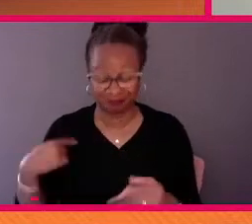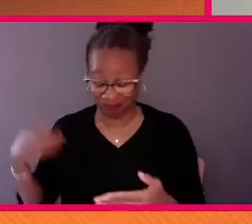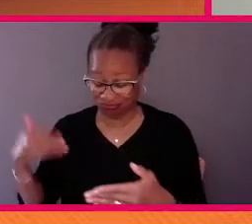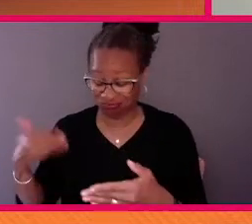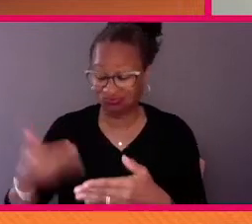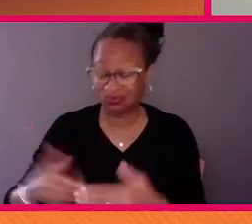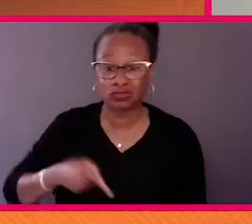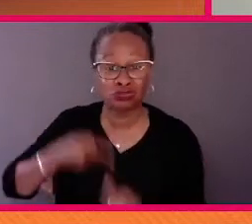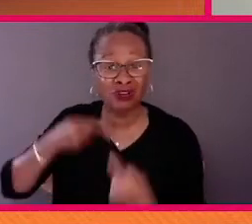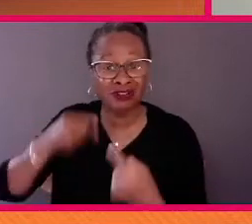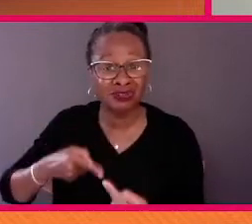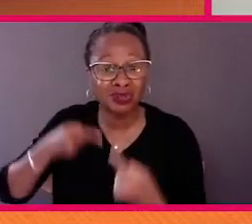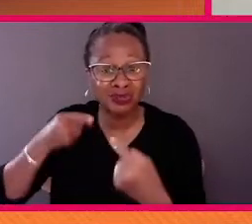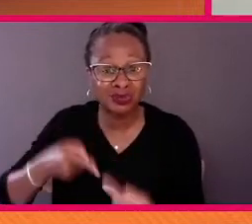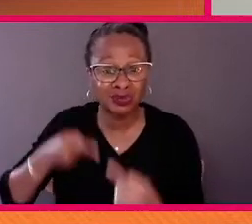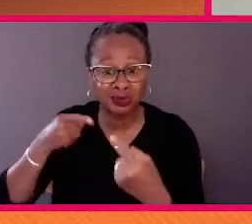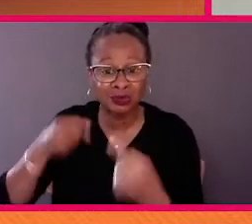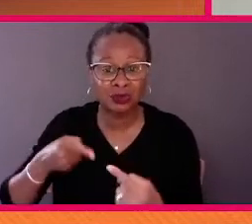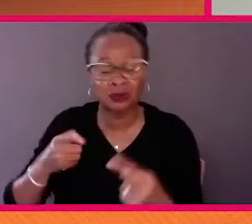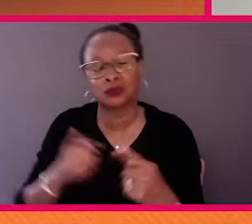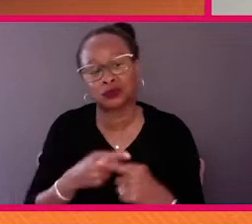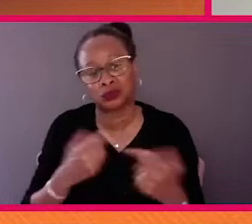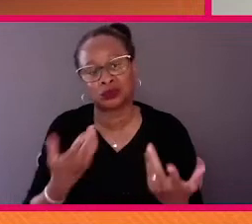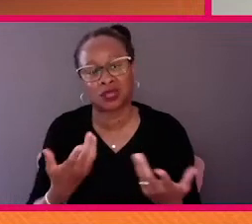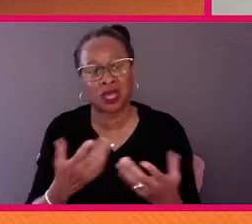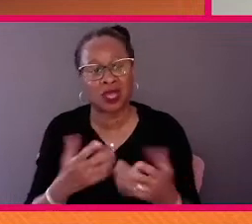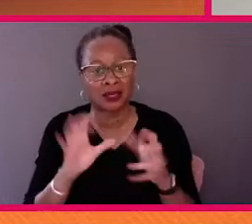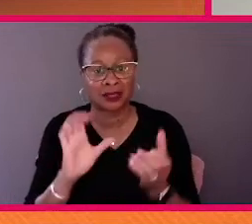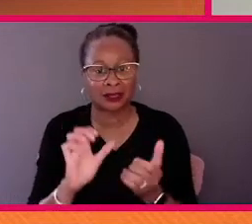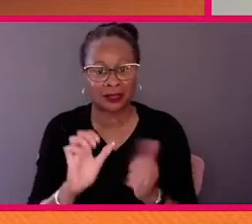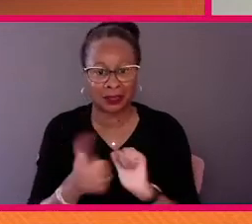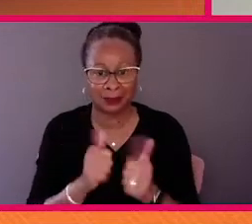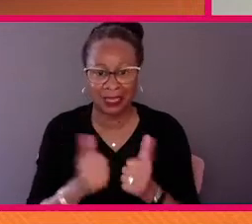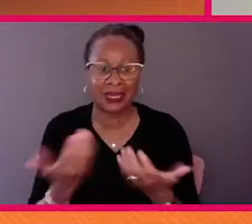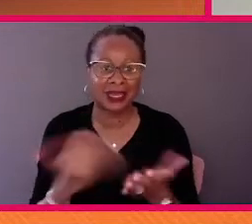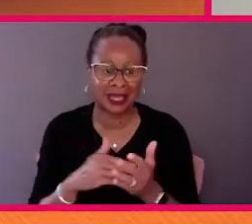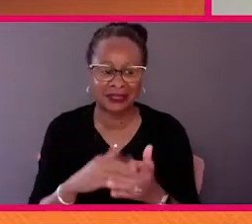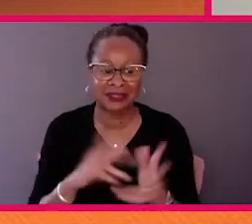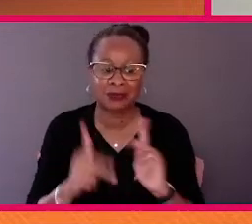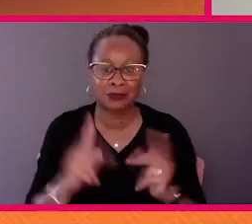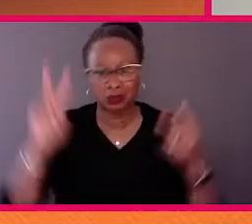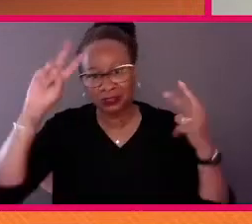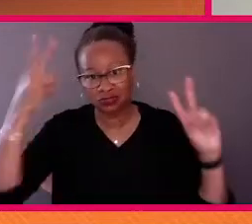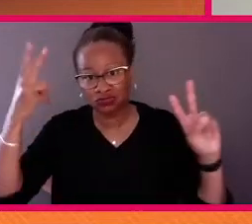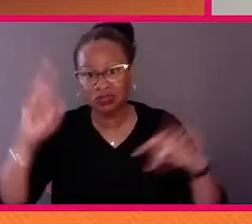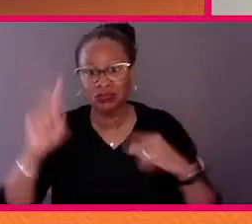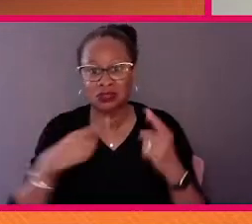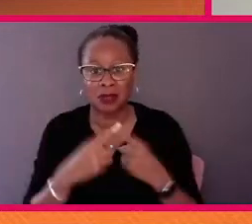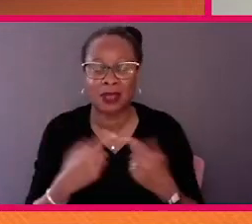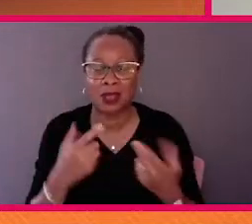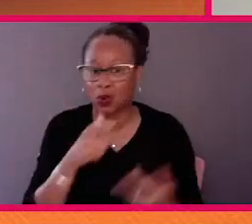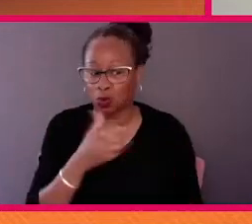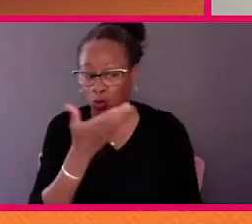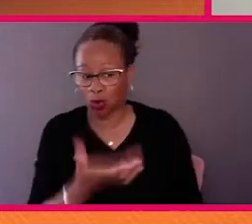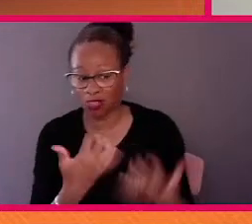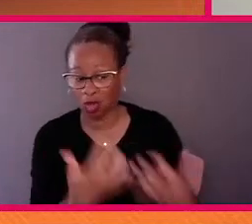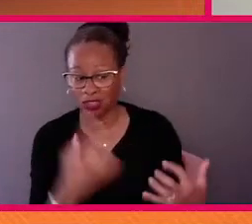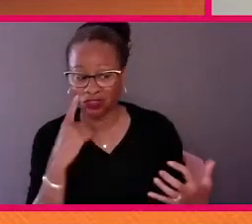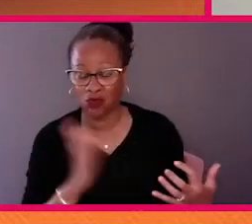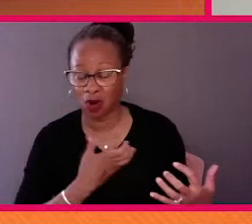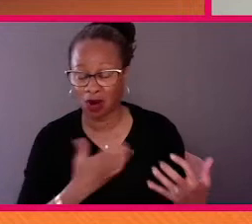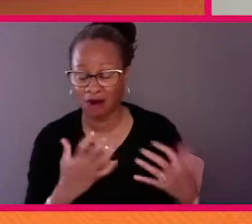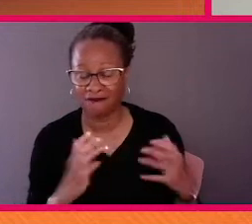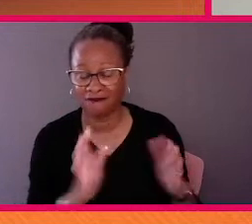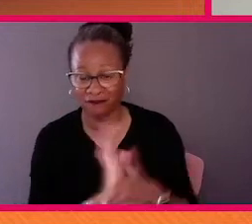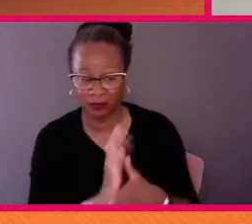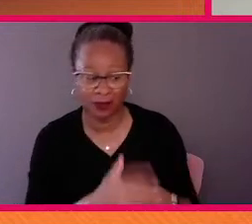years to compete against people's misperceptions of who the audiences are for our films,